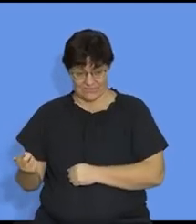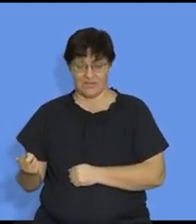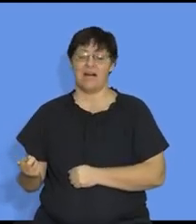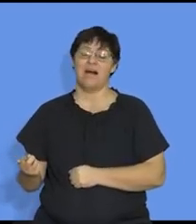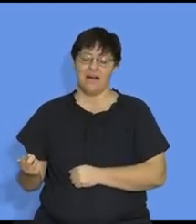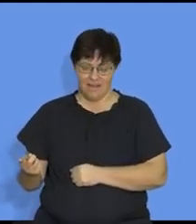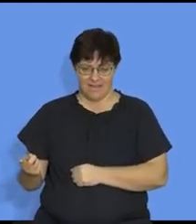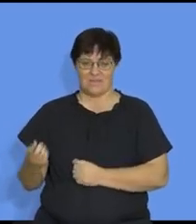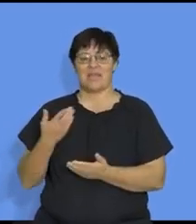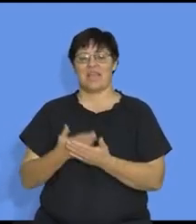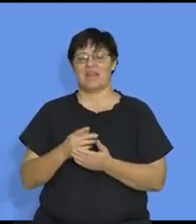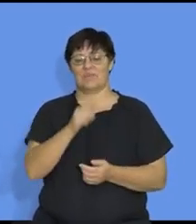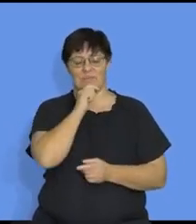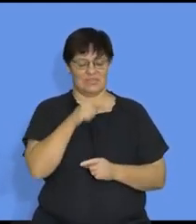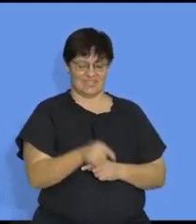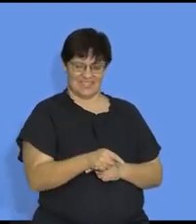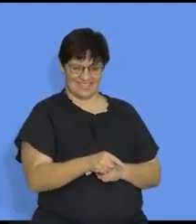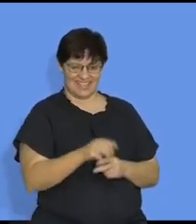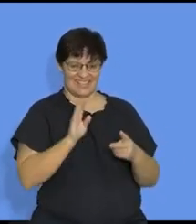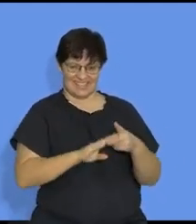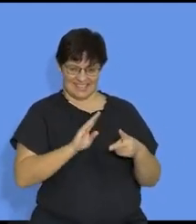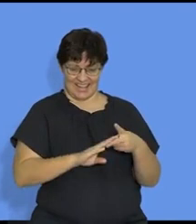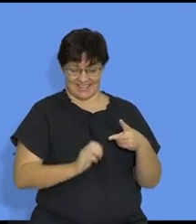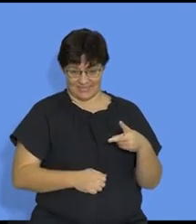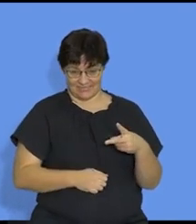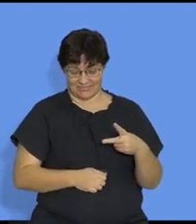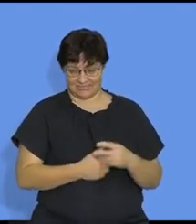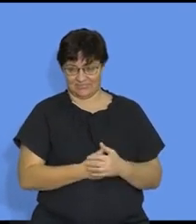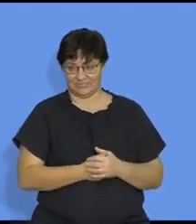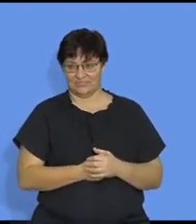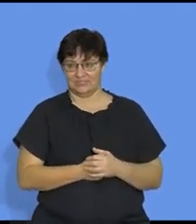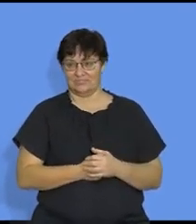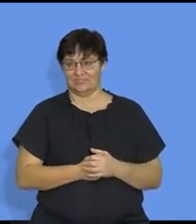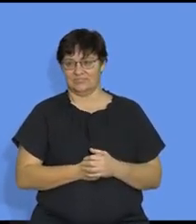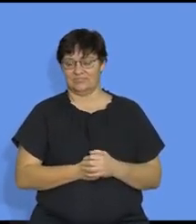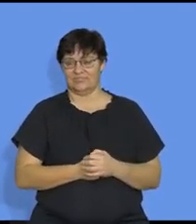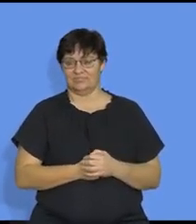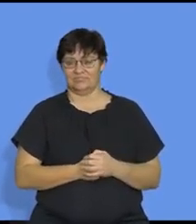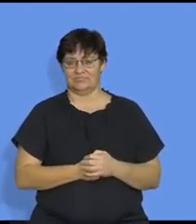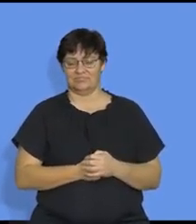that means that I actually can use the second form of the series.